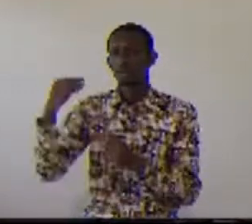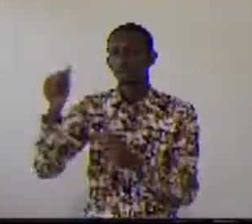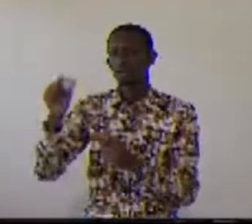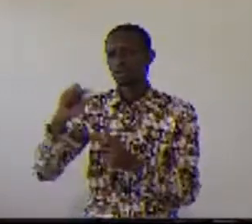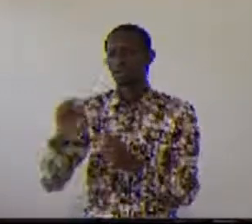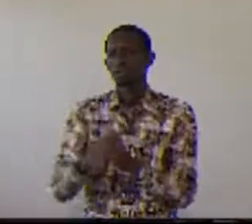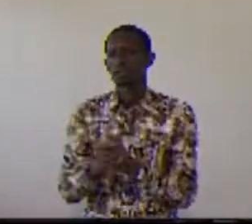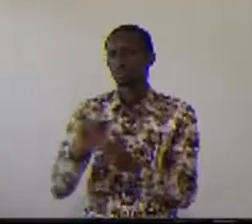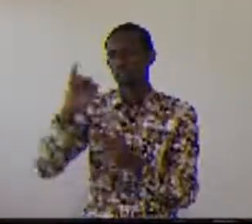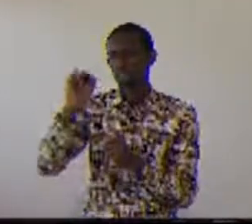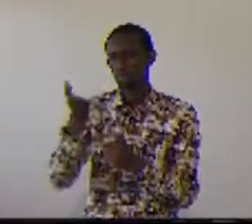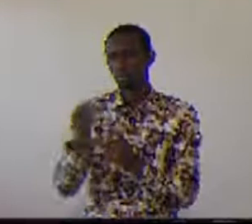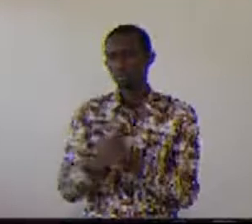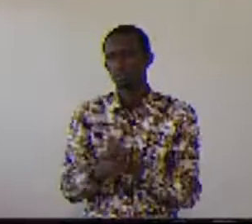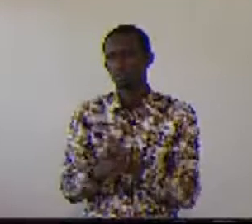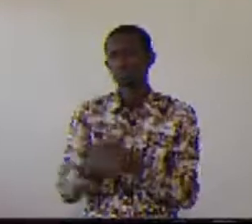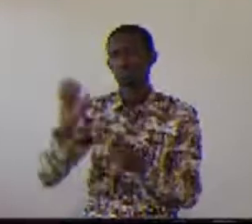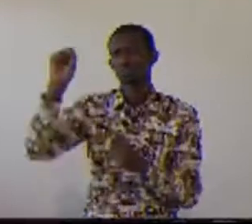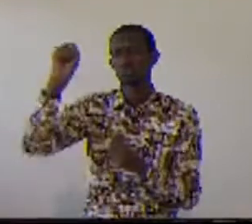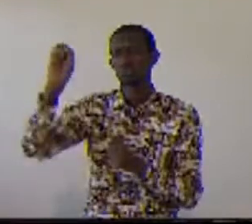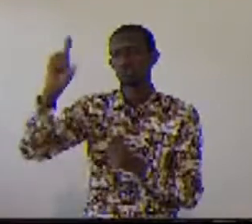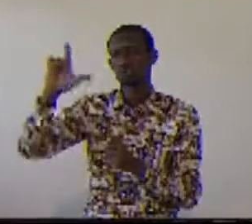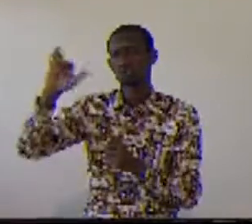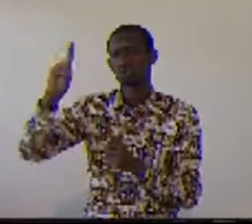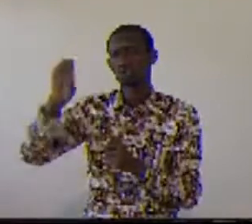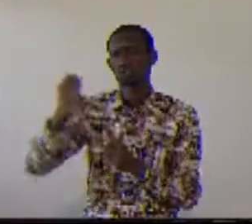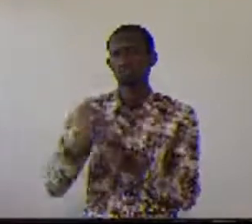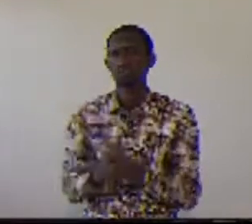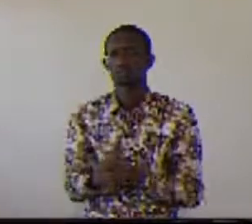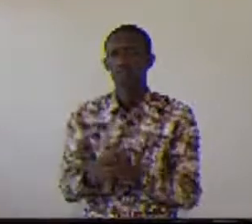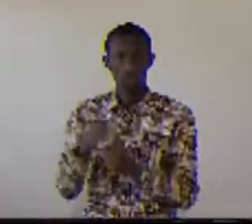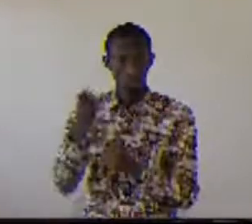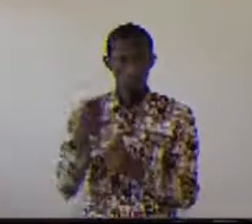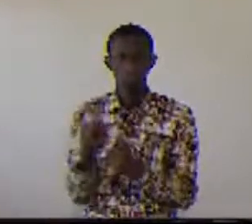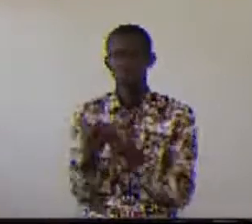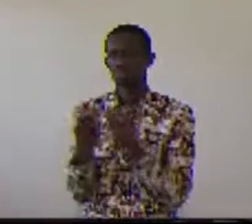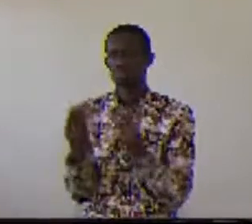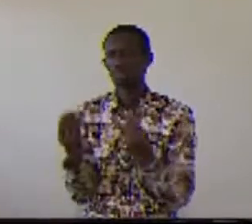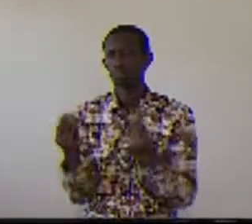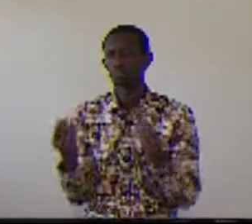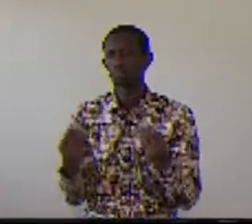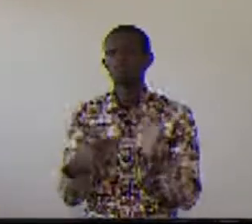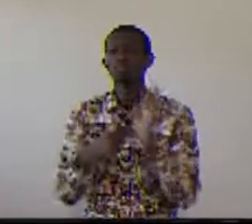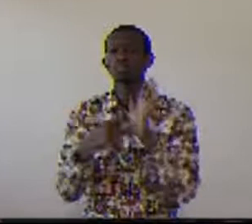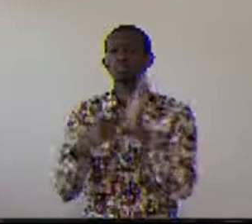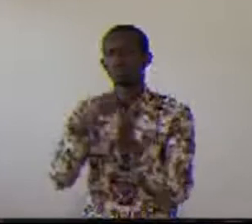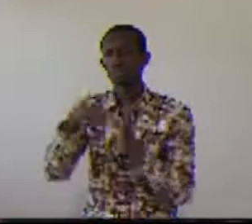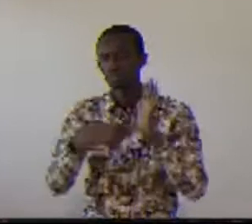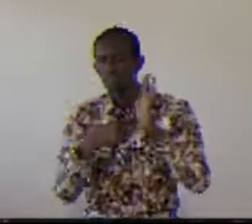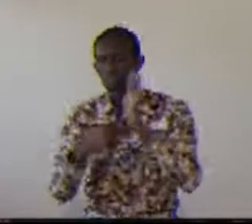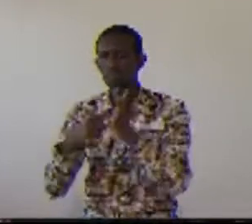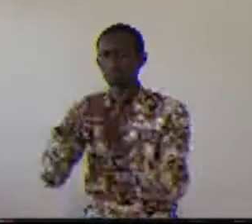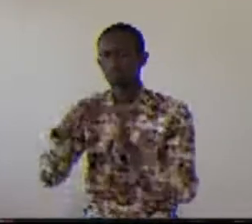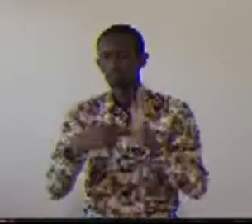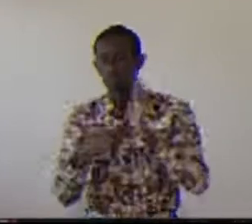liquid, while this iodine is a solid. This is a simple demonstration of